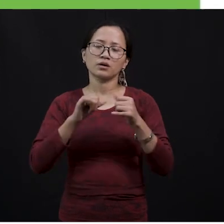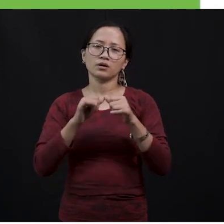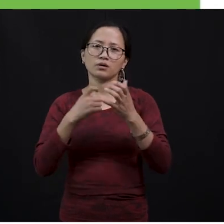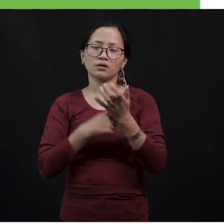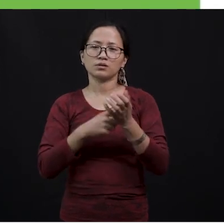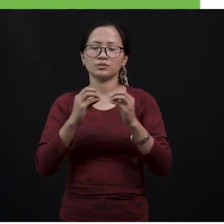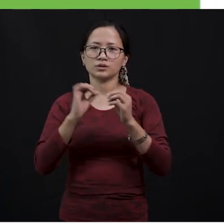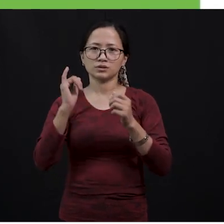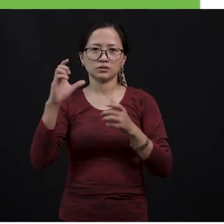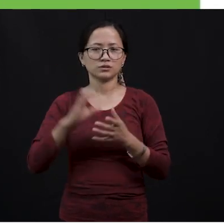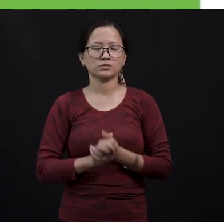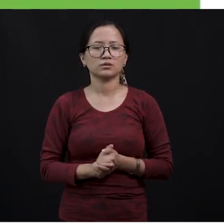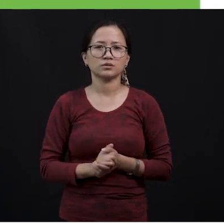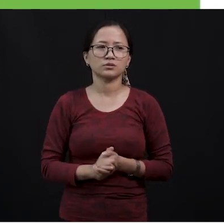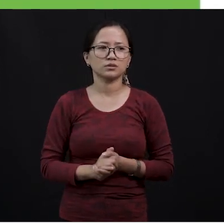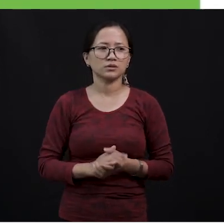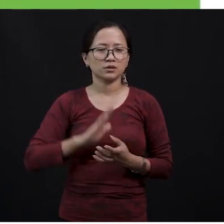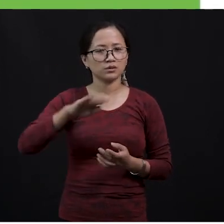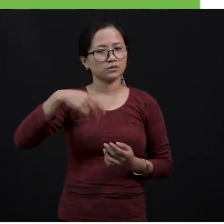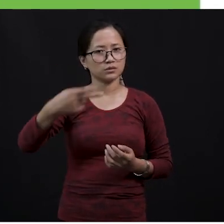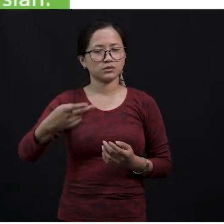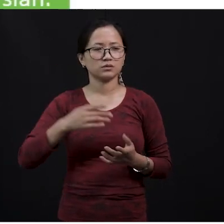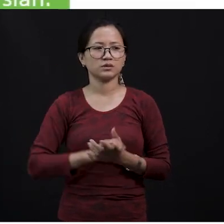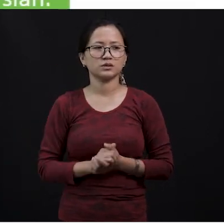and a great ruler. Now after